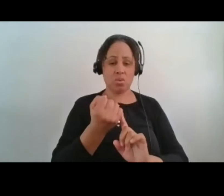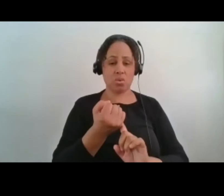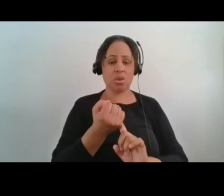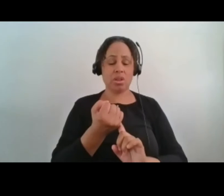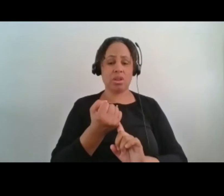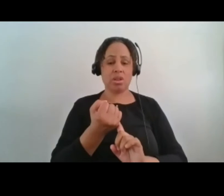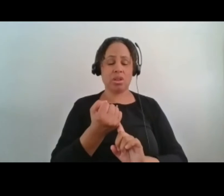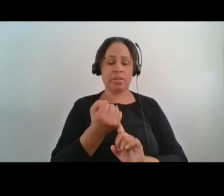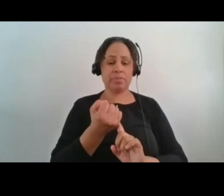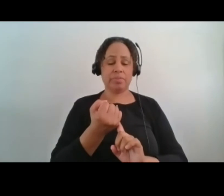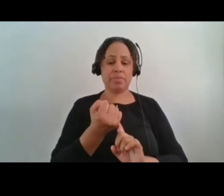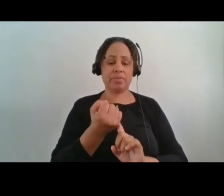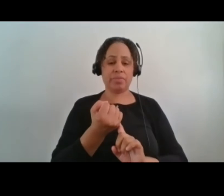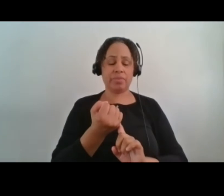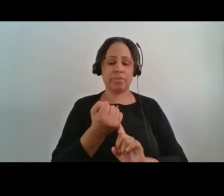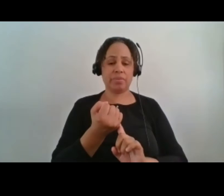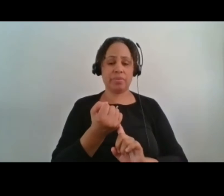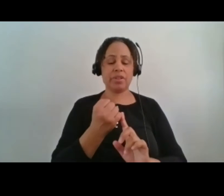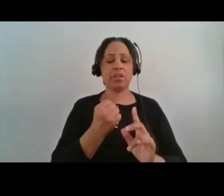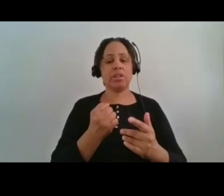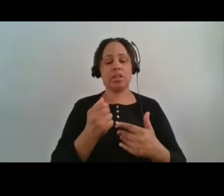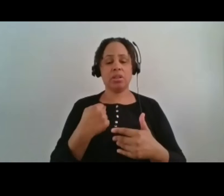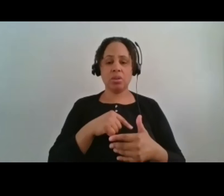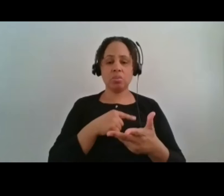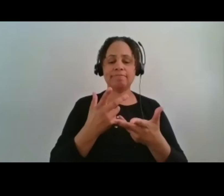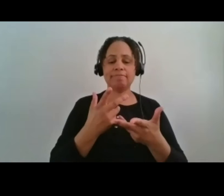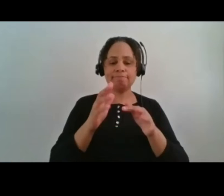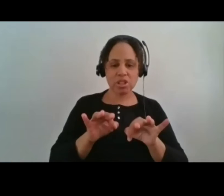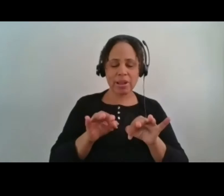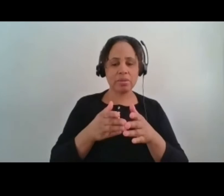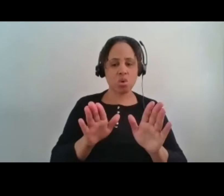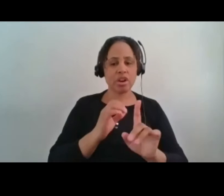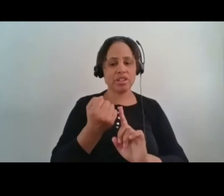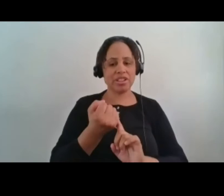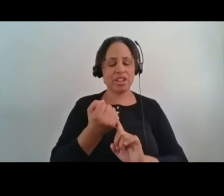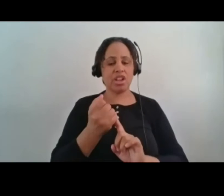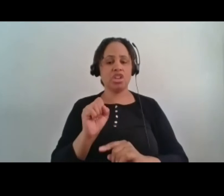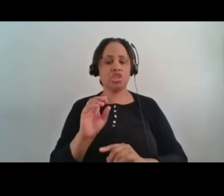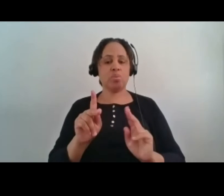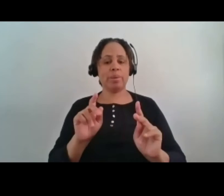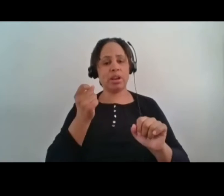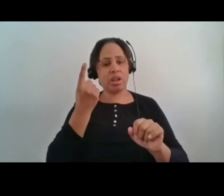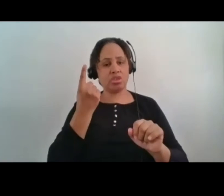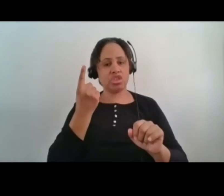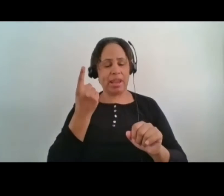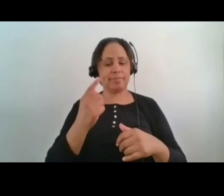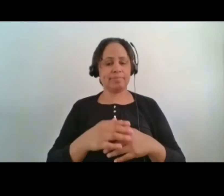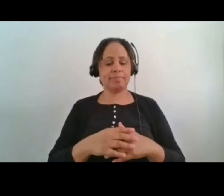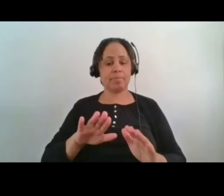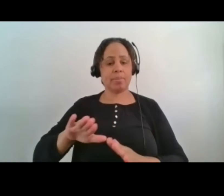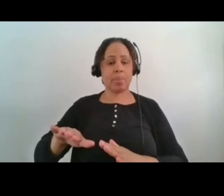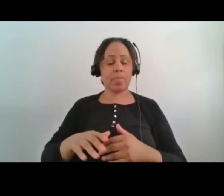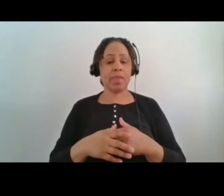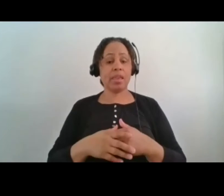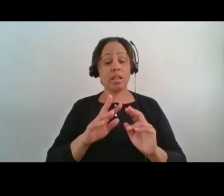broad-ranging conditions so that people understand generally where we're coming from. Now, as a donor, people would ask, what's it like being a